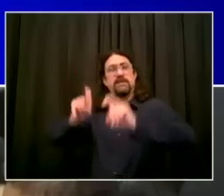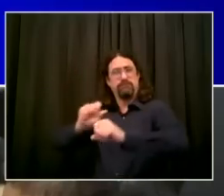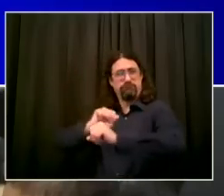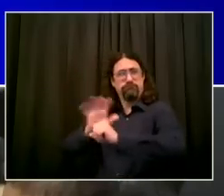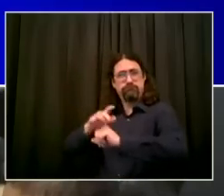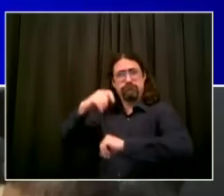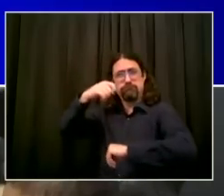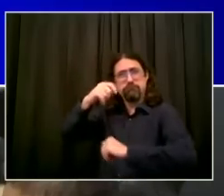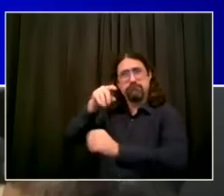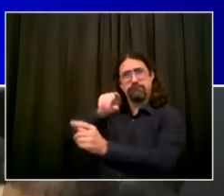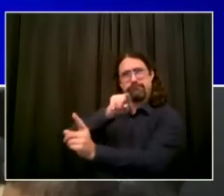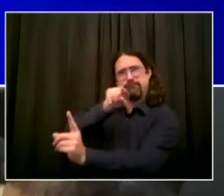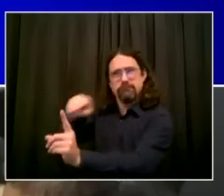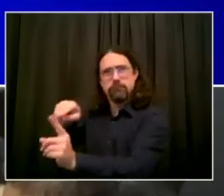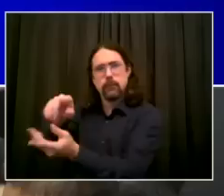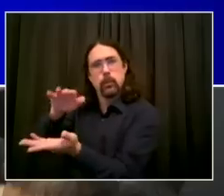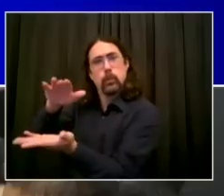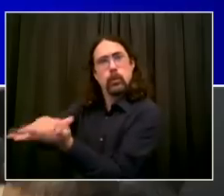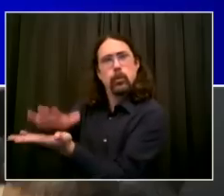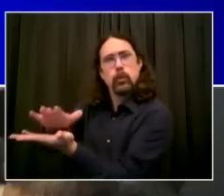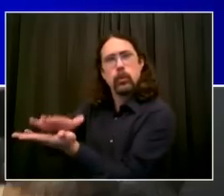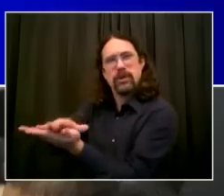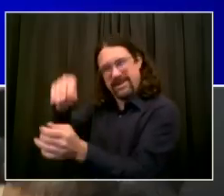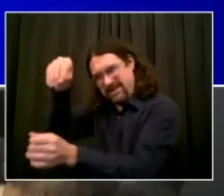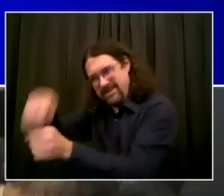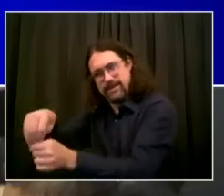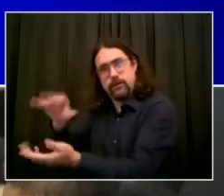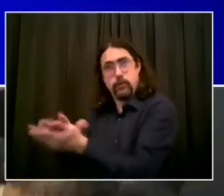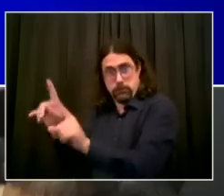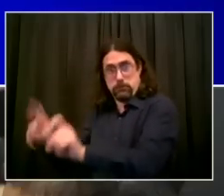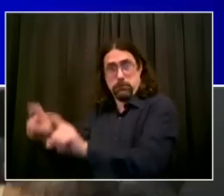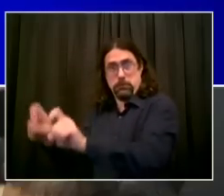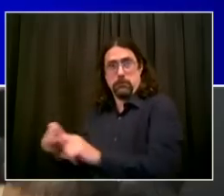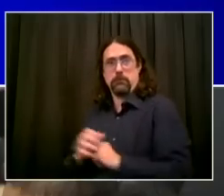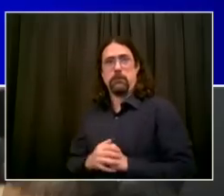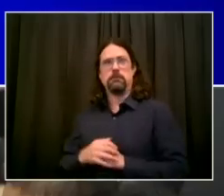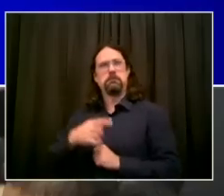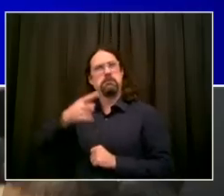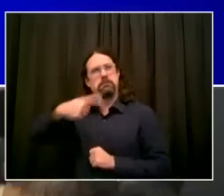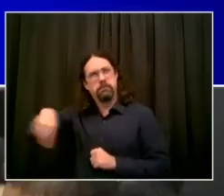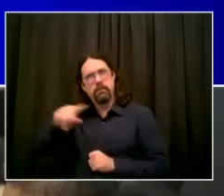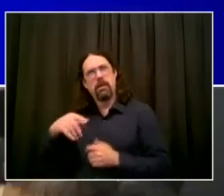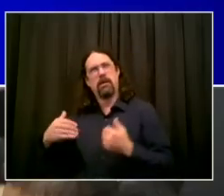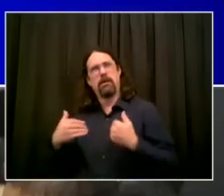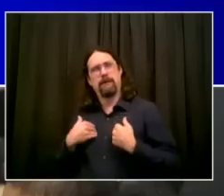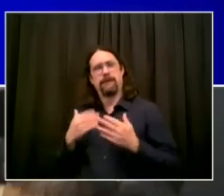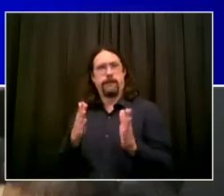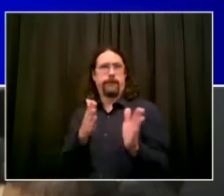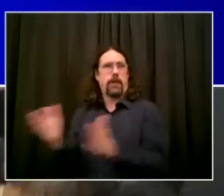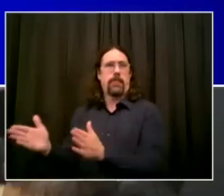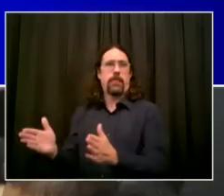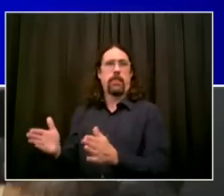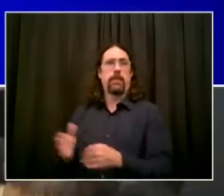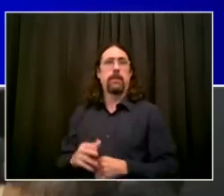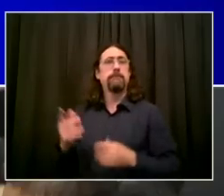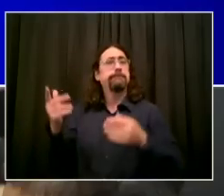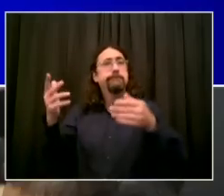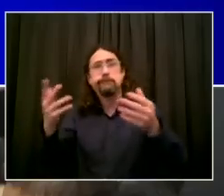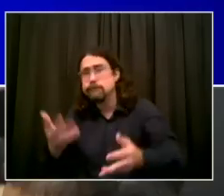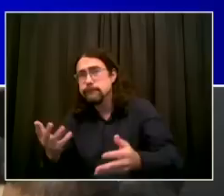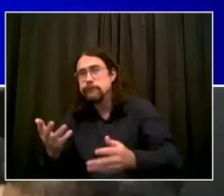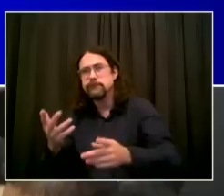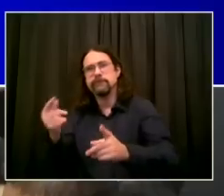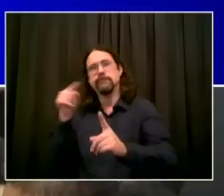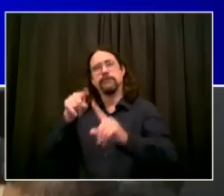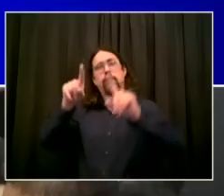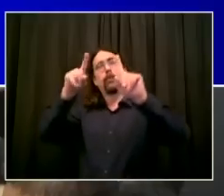happening monthly. I want to make very, very clear, all staff, all students, we need full participation. It